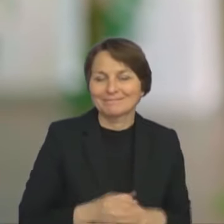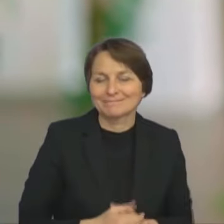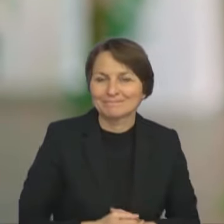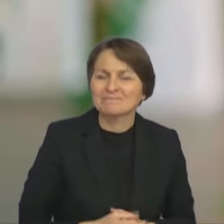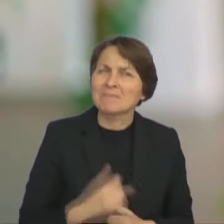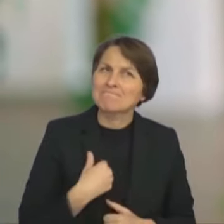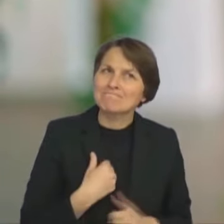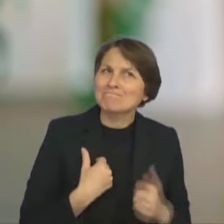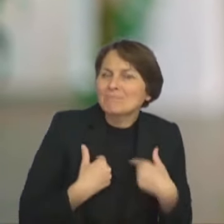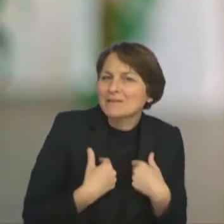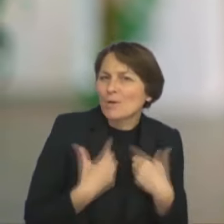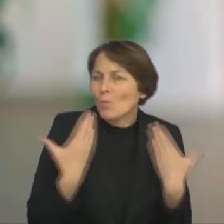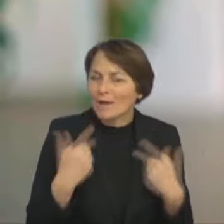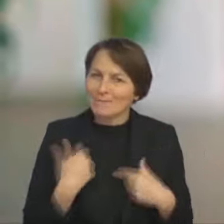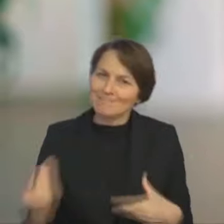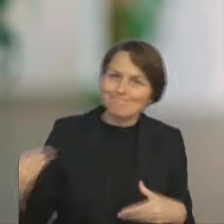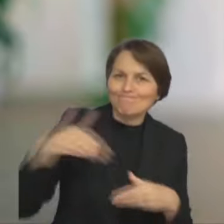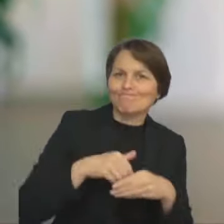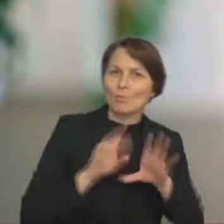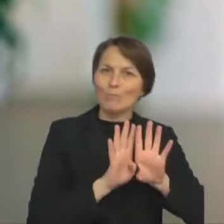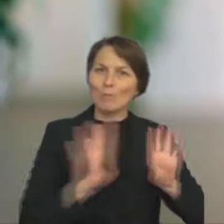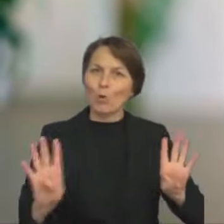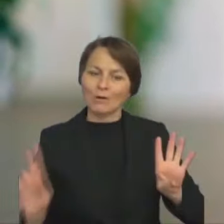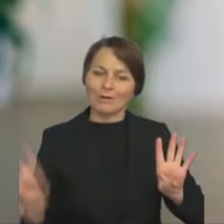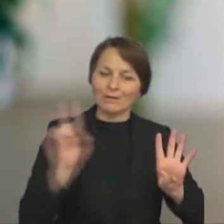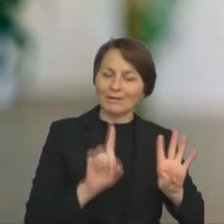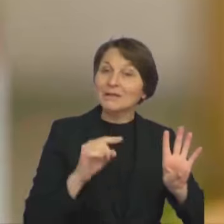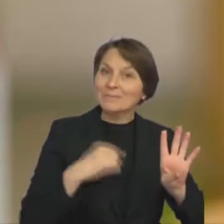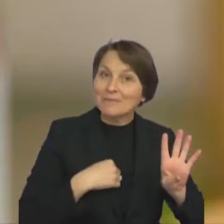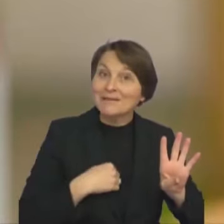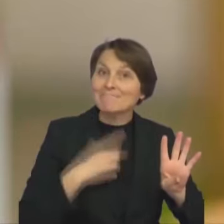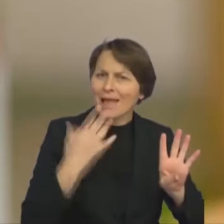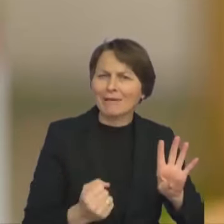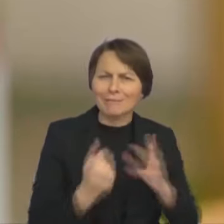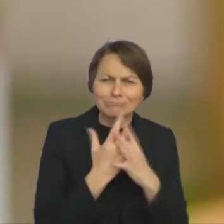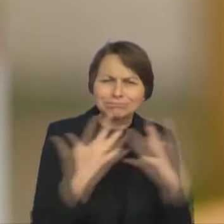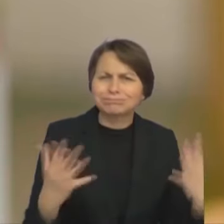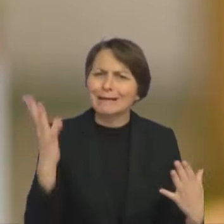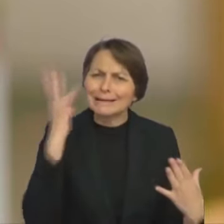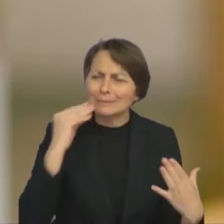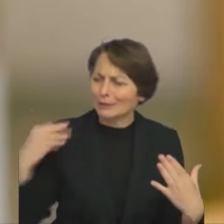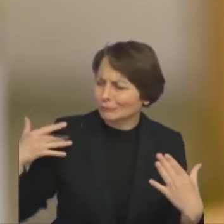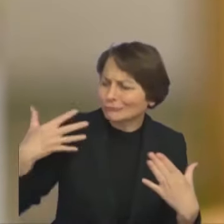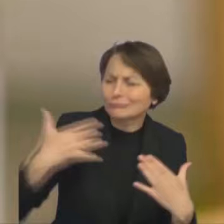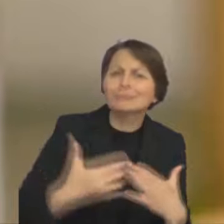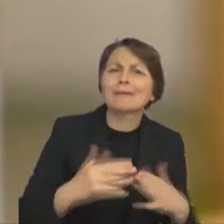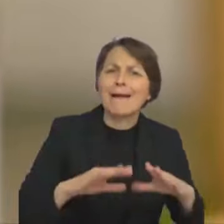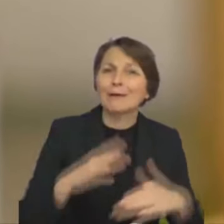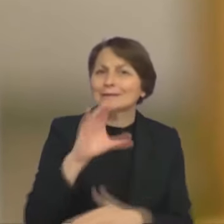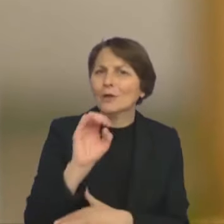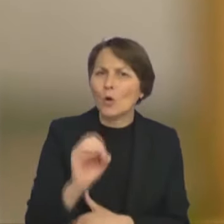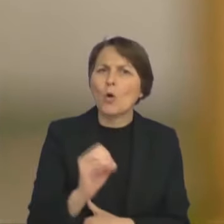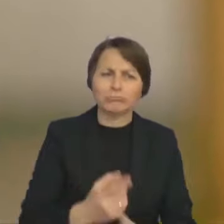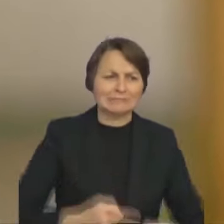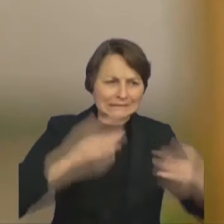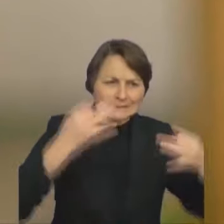Renault's board of directors is to bring my experience as an entrepreneur to decision making. In line with Renaulution that was announced by Luca